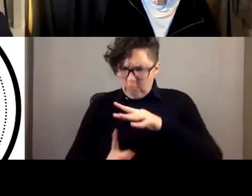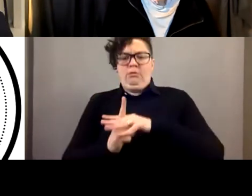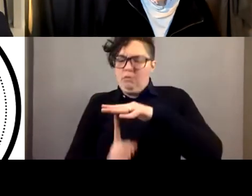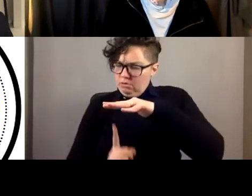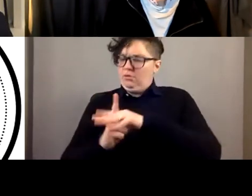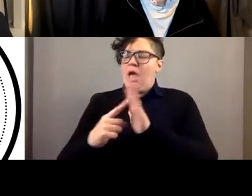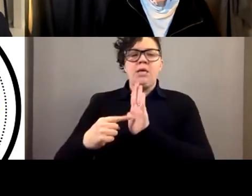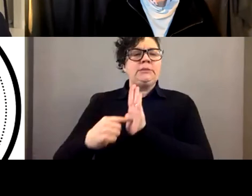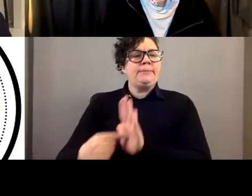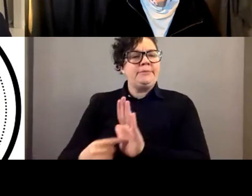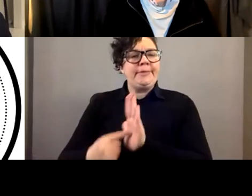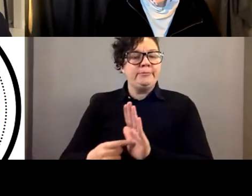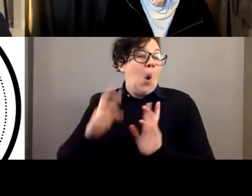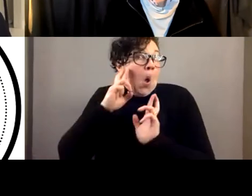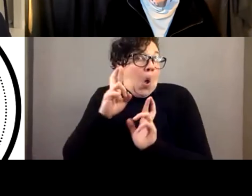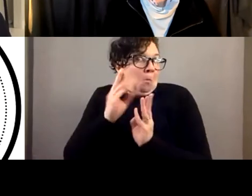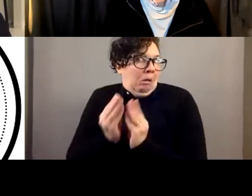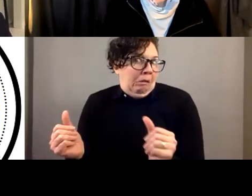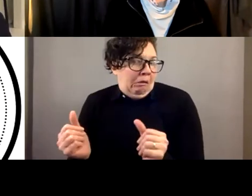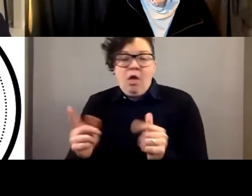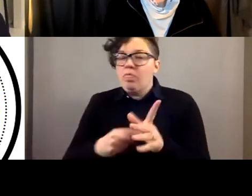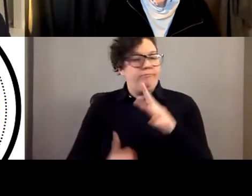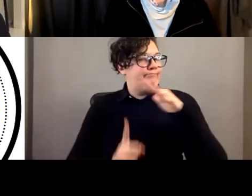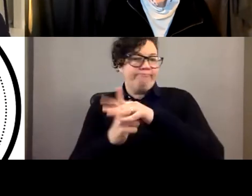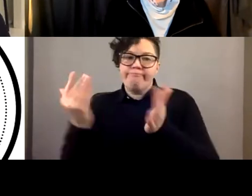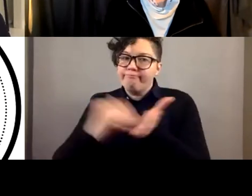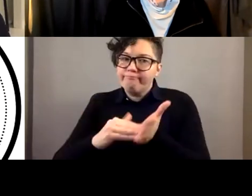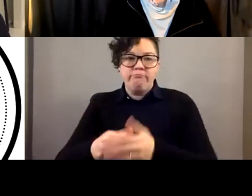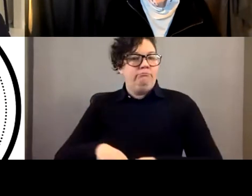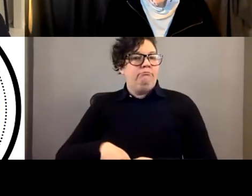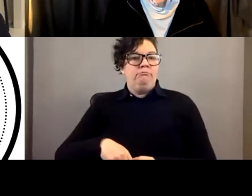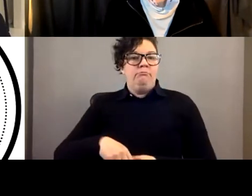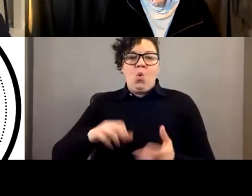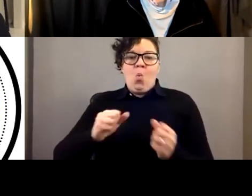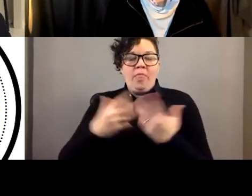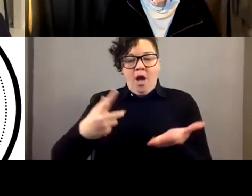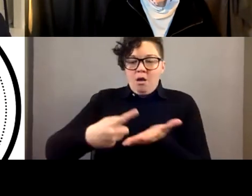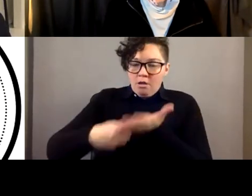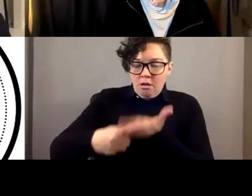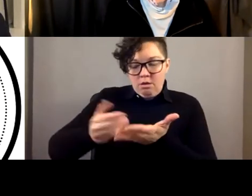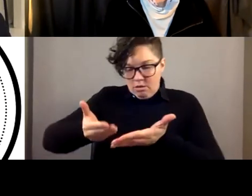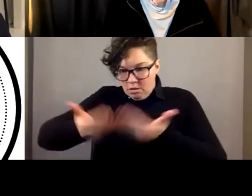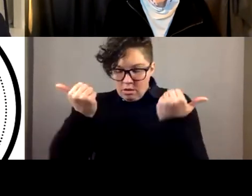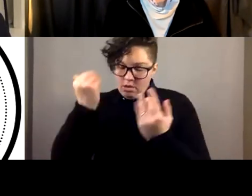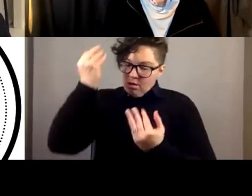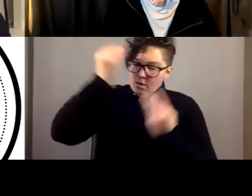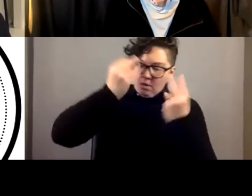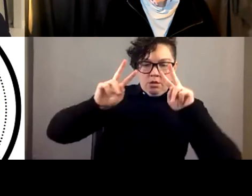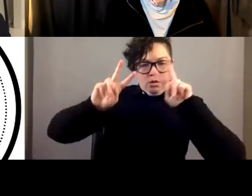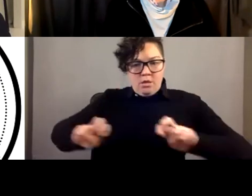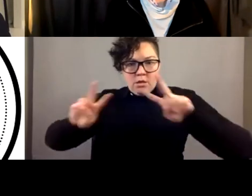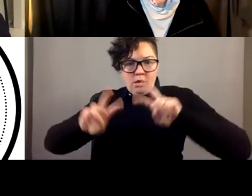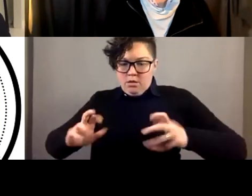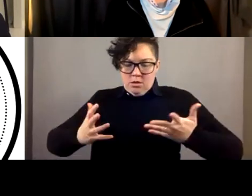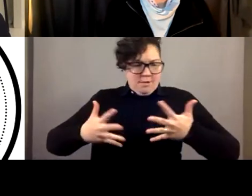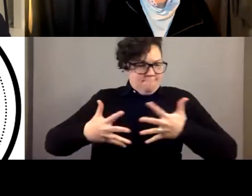have another event. And we tend to do the same things without having meaningful dialogue and thoughtful reflection on where we are as a